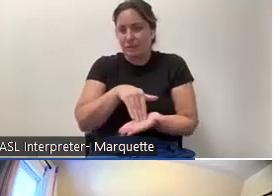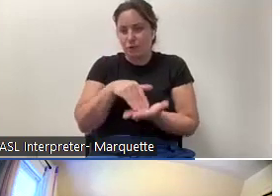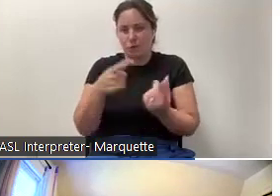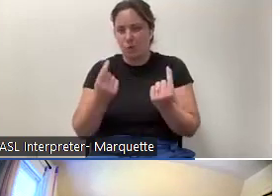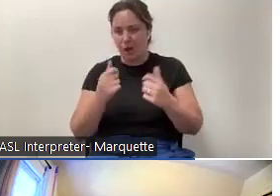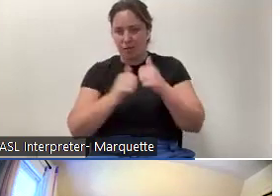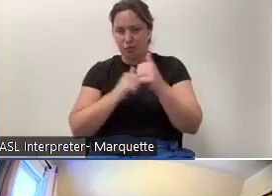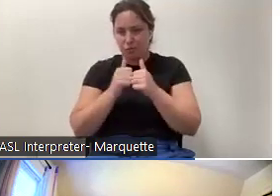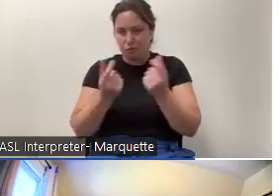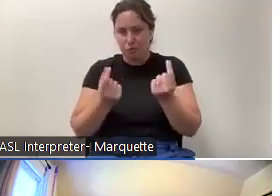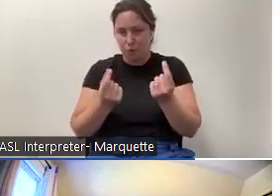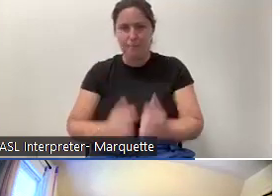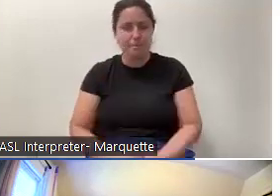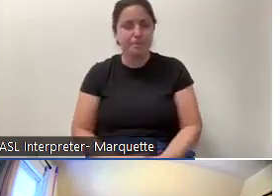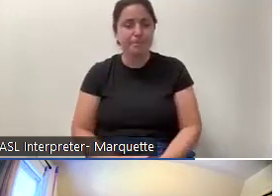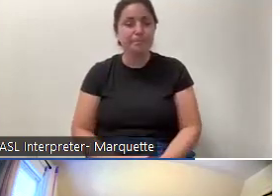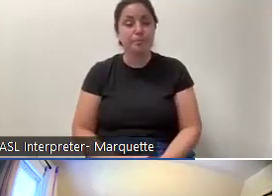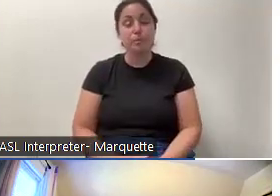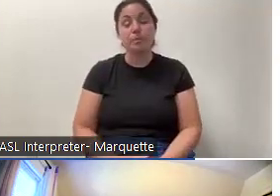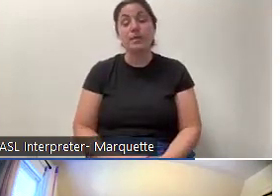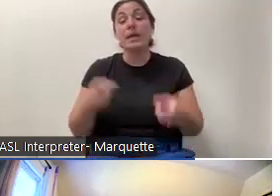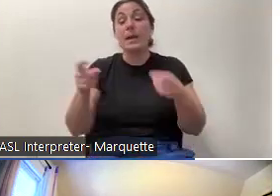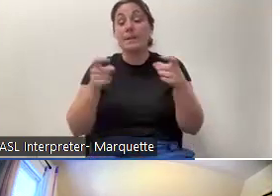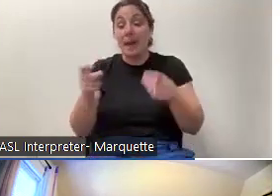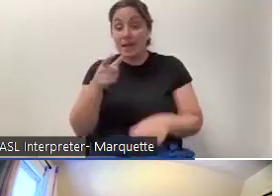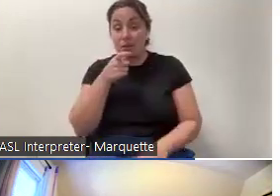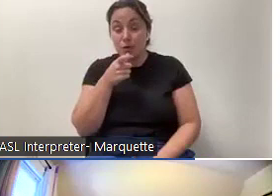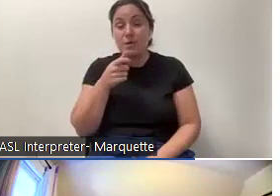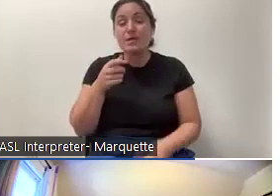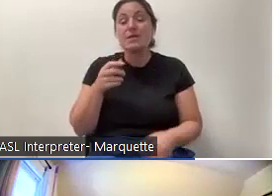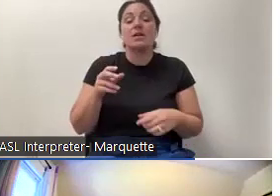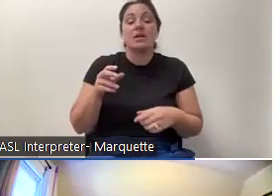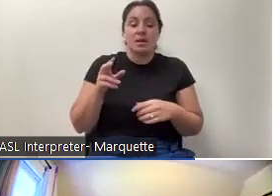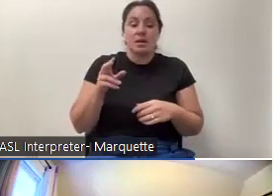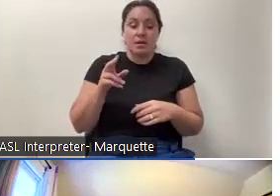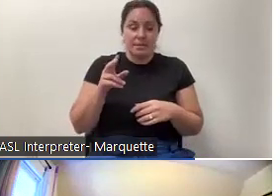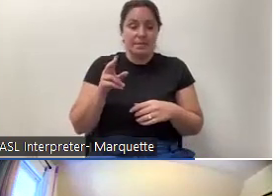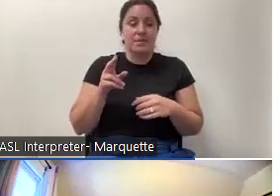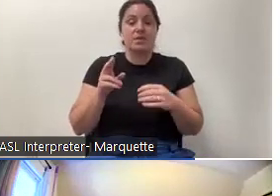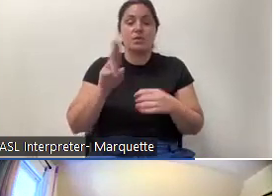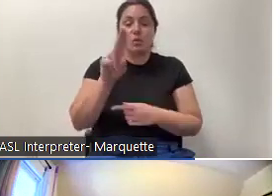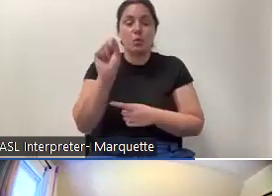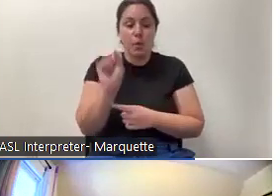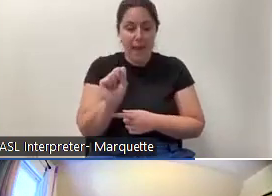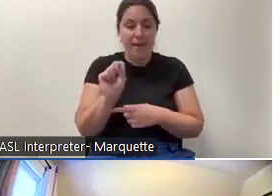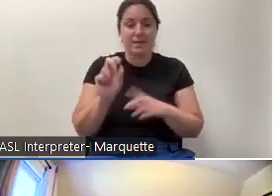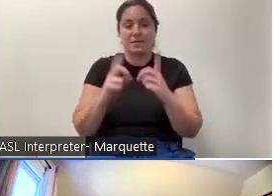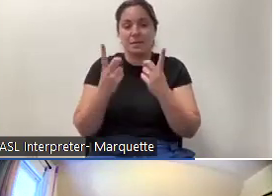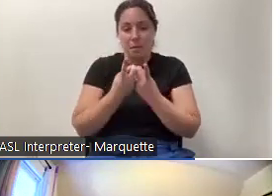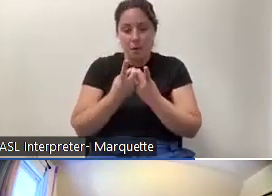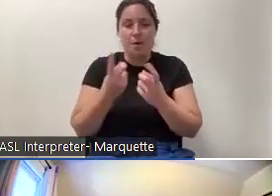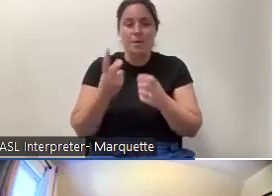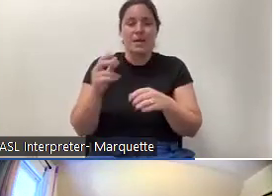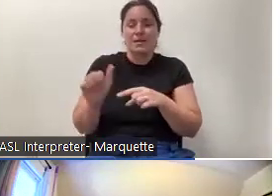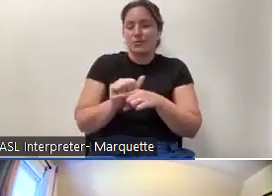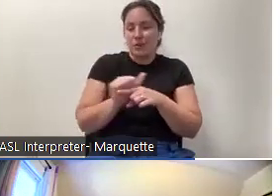are managed by the United States Department of Employment and Training Administration, who provide funding